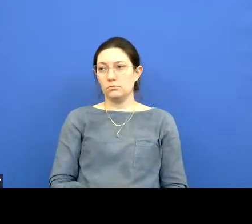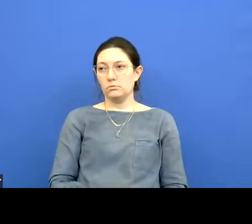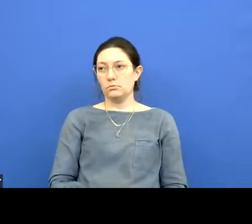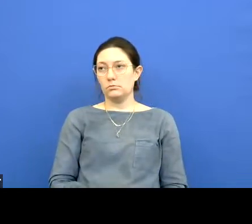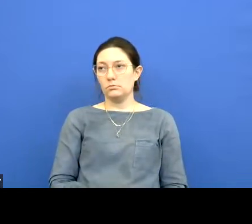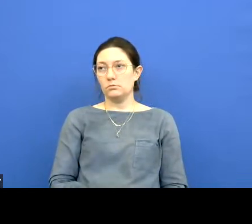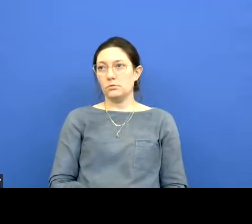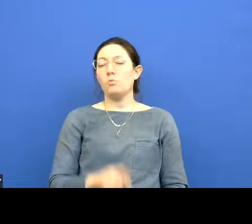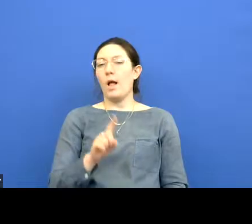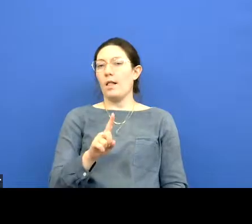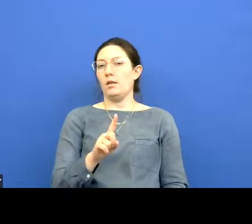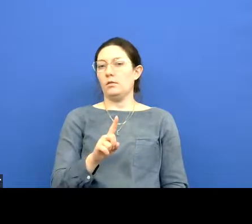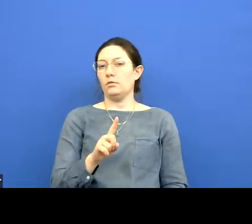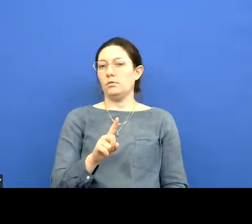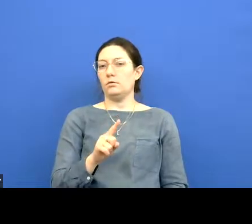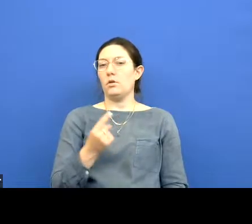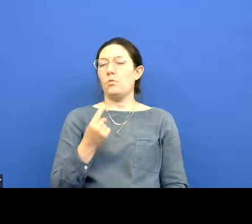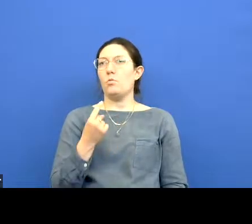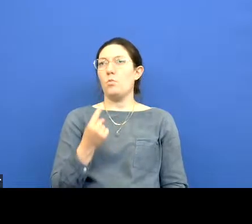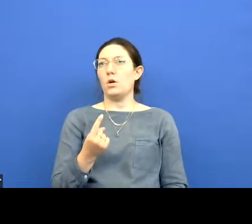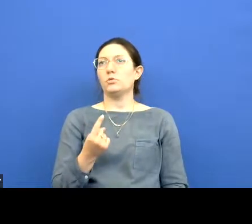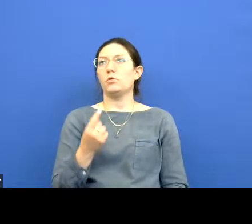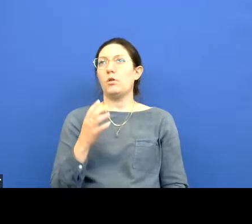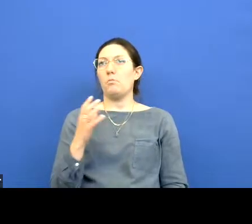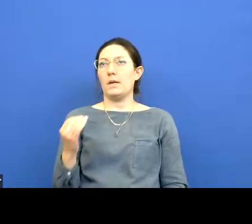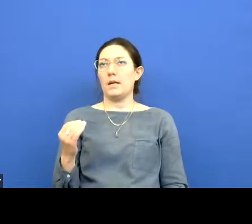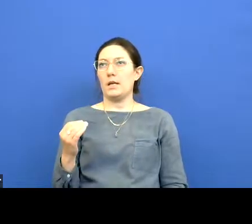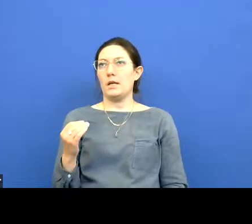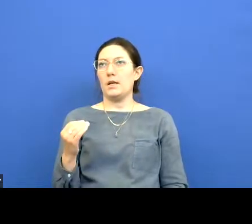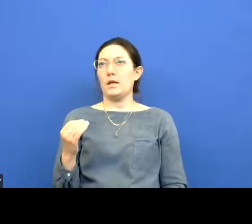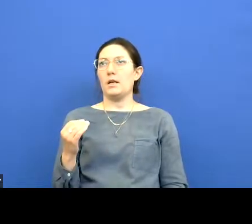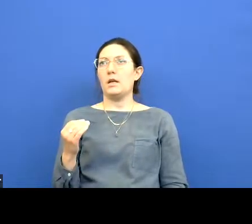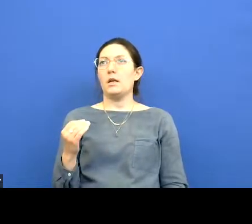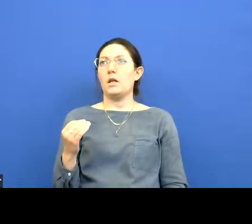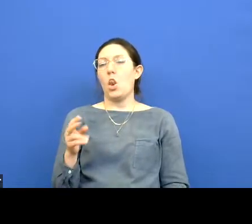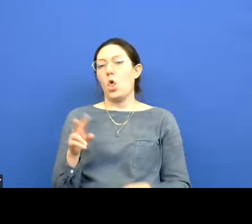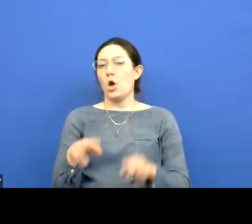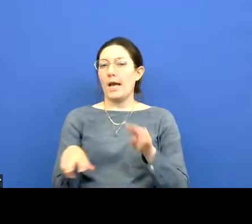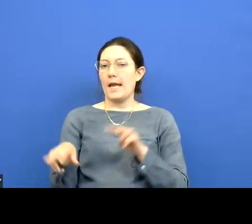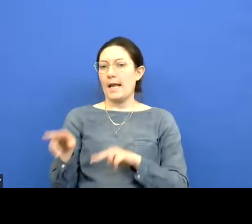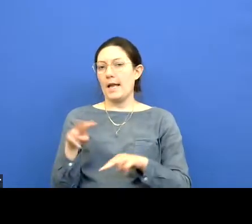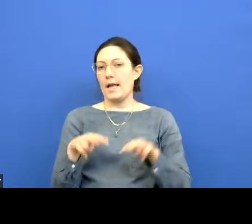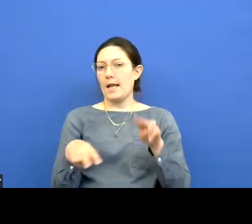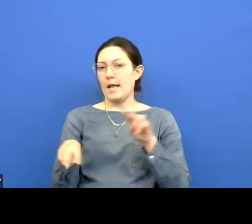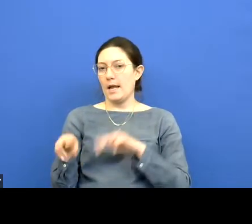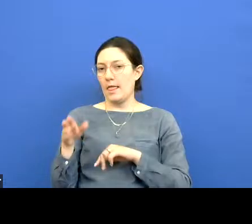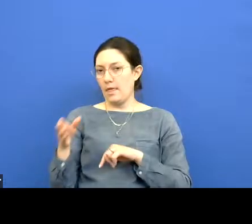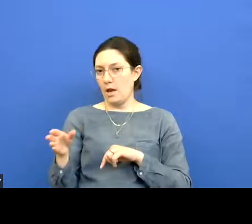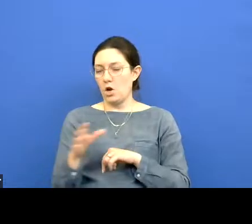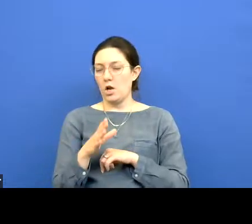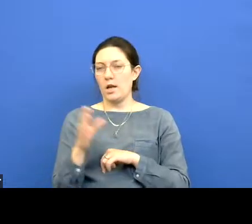was a, company that was looking at there and they were looking at,